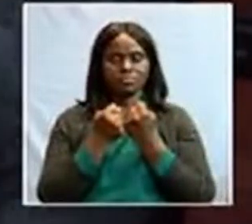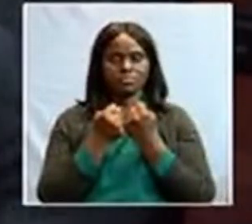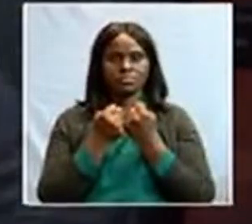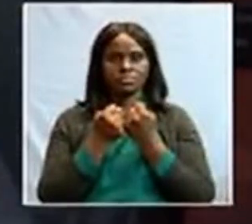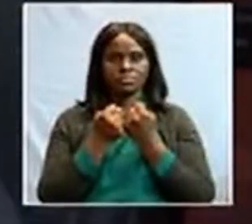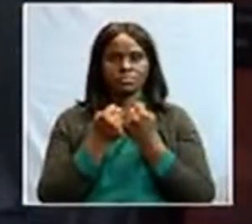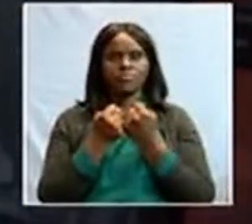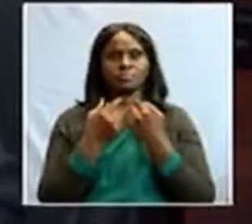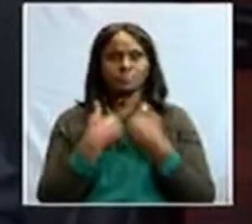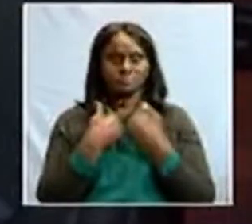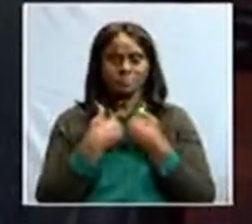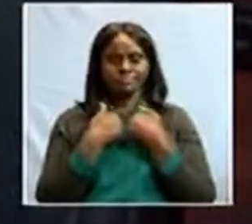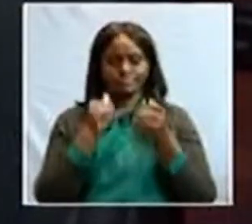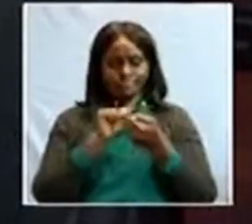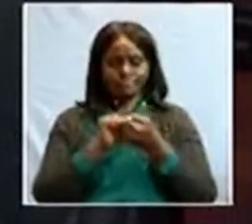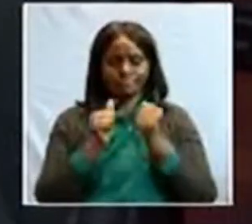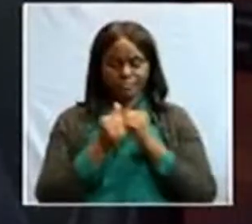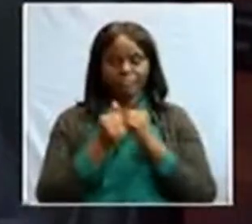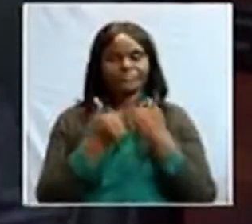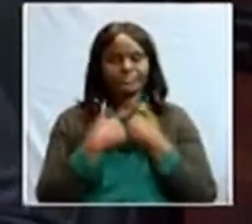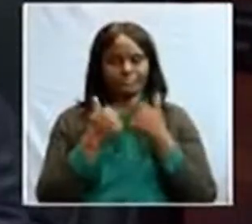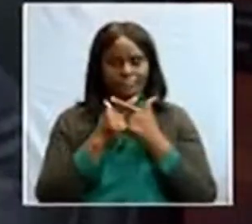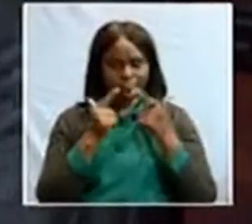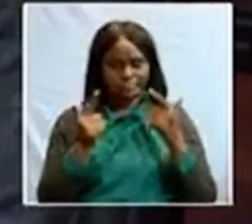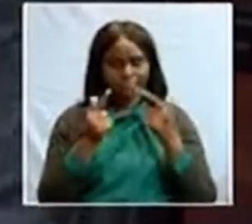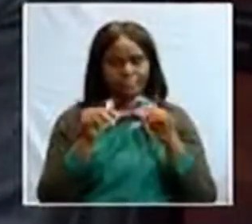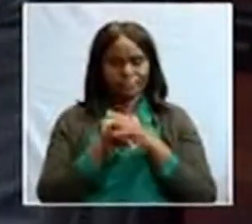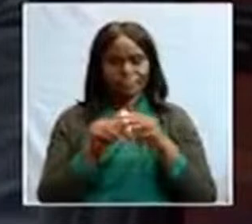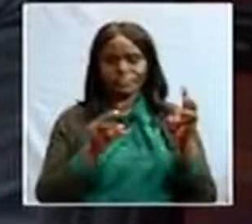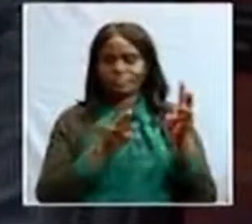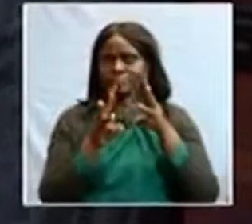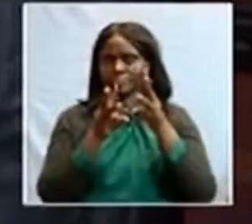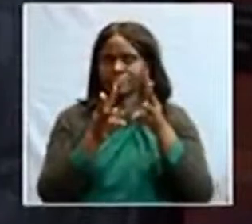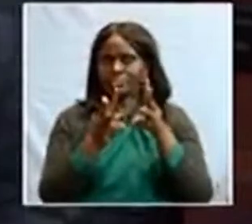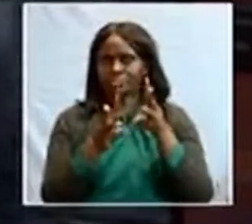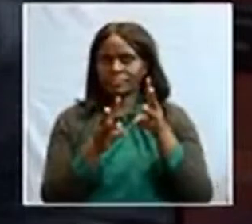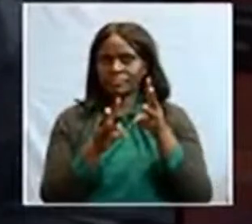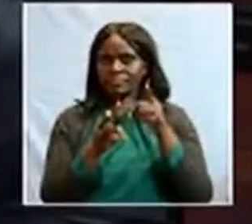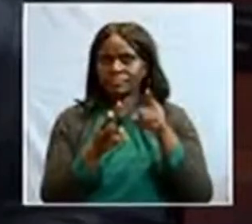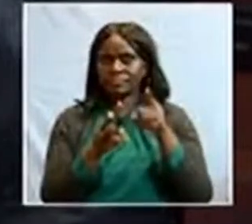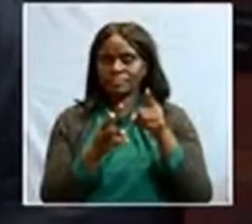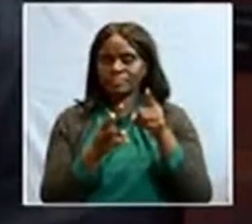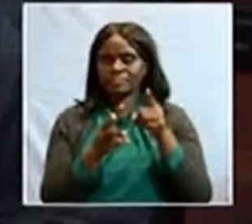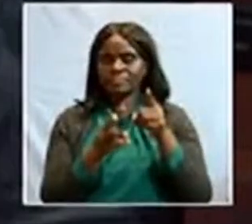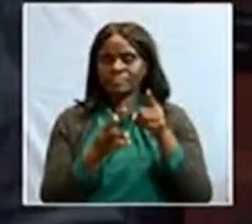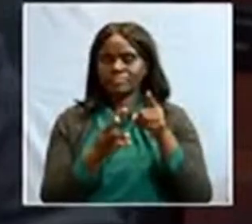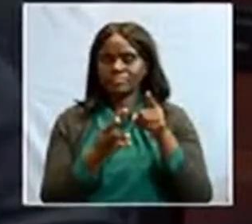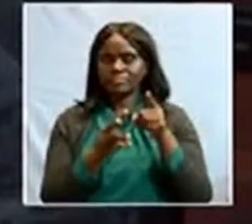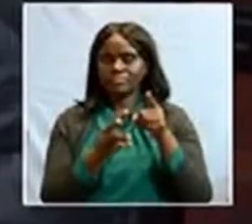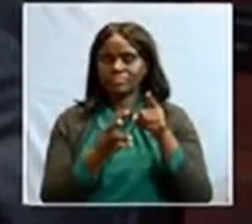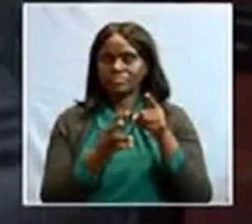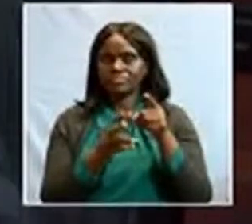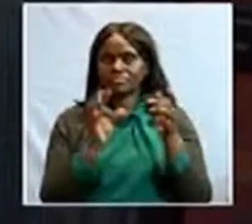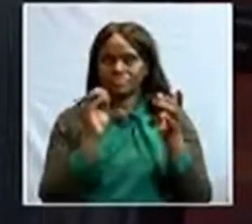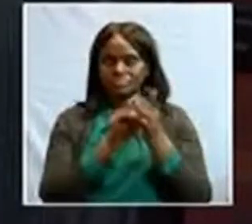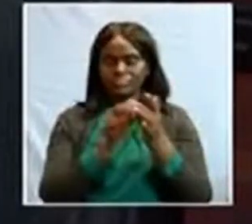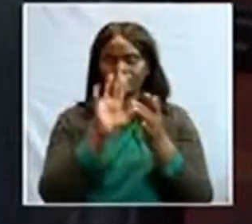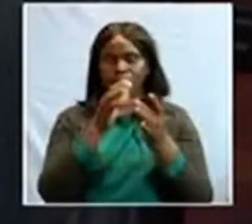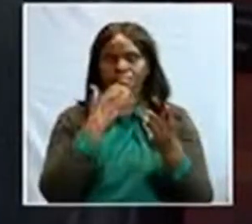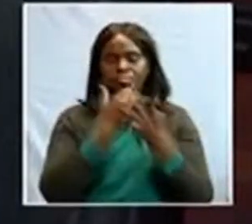have a very big problem in the manner in which you are putting your